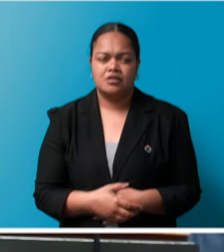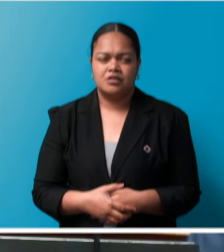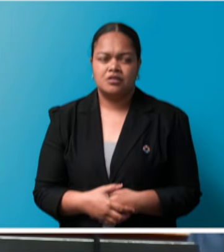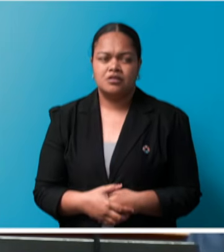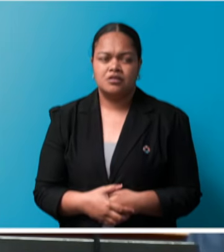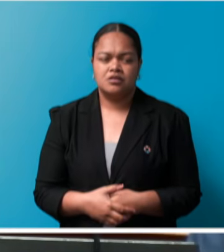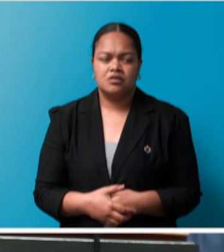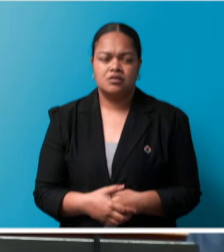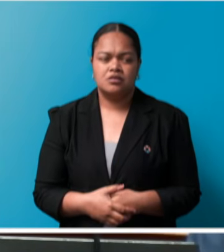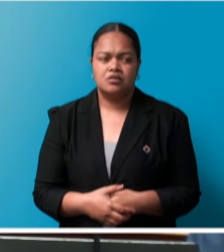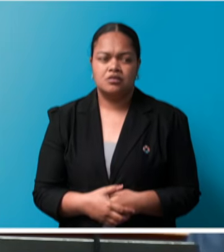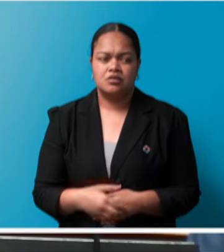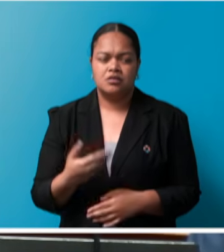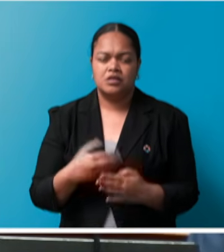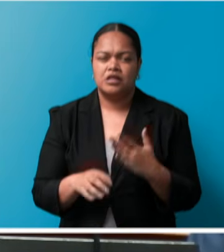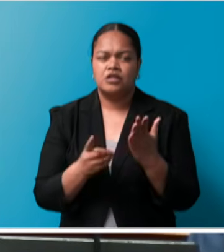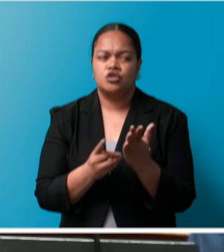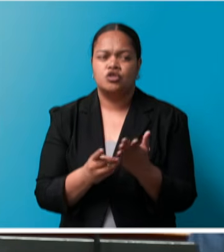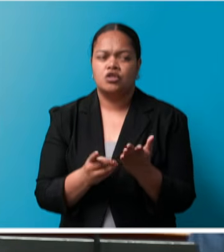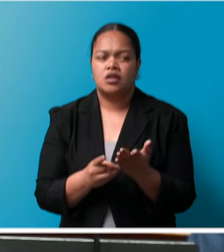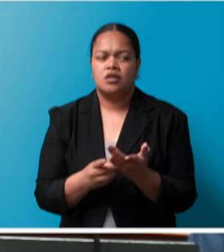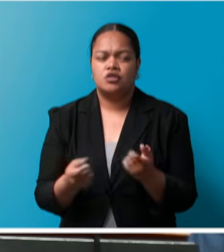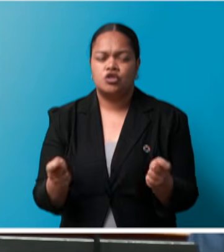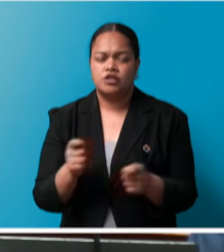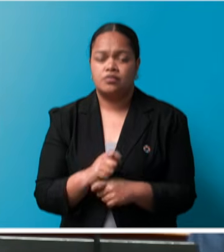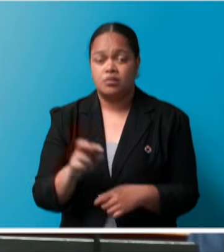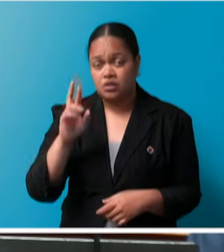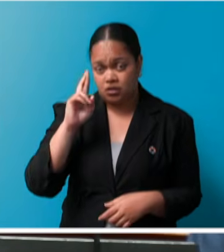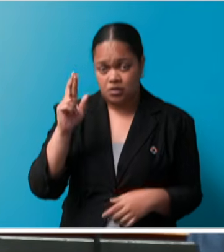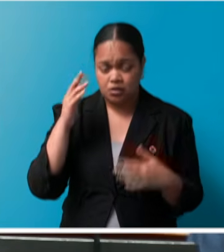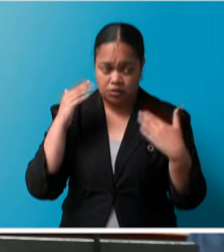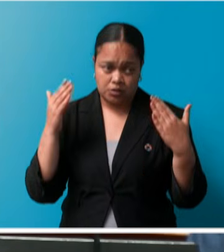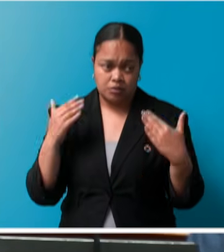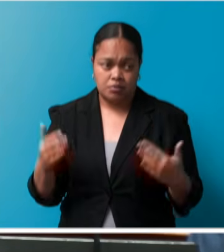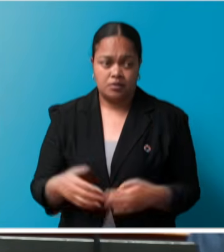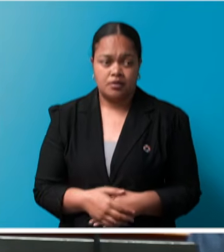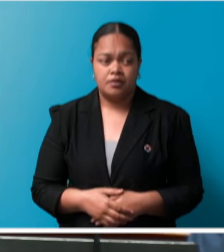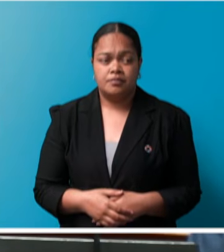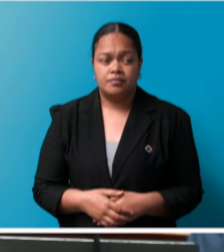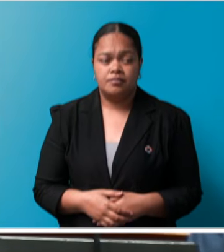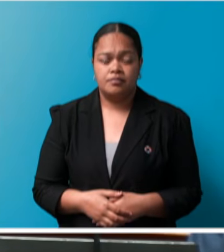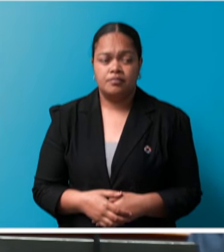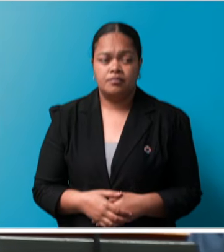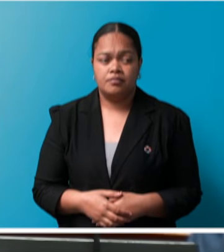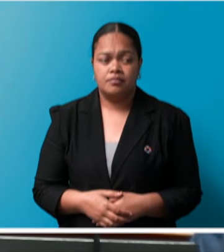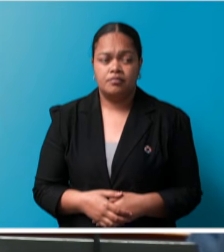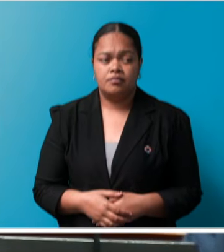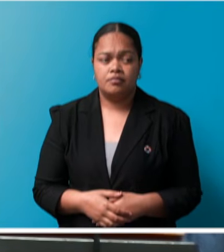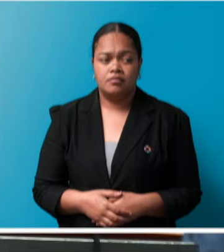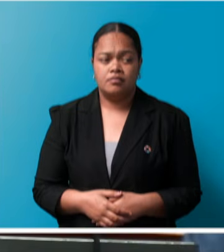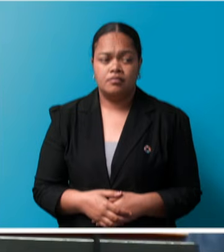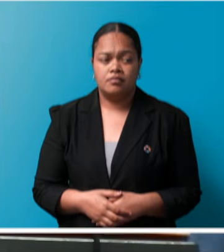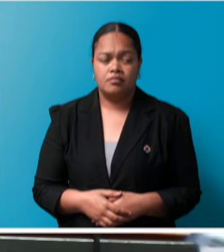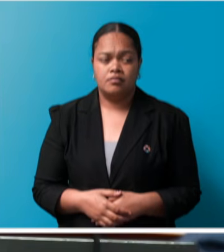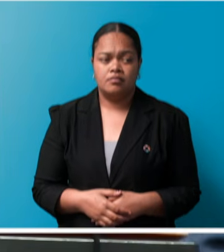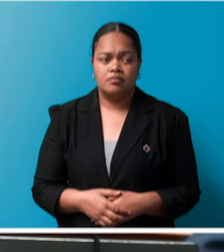in digital transformation. Mr. Speaker said, I'll just go very straightforward. I've got several more minutes,